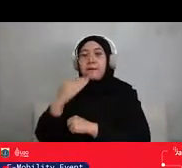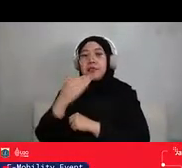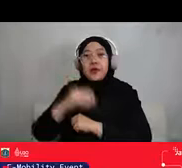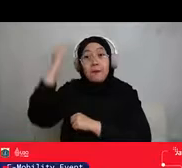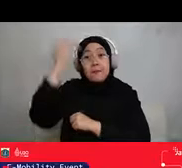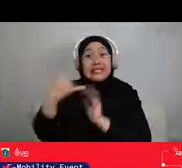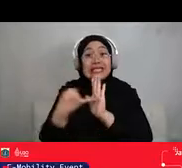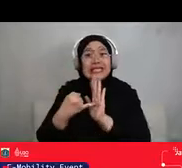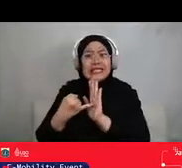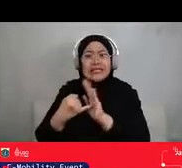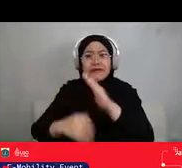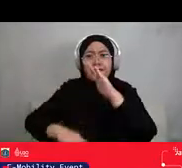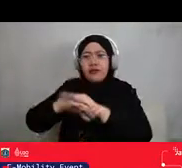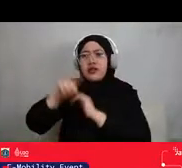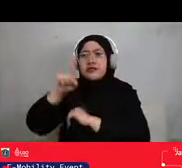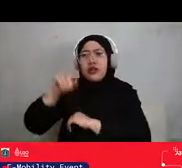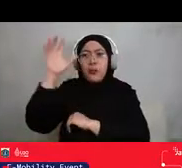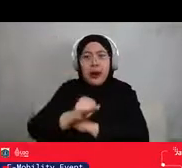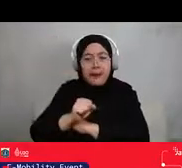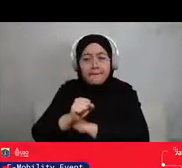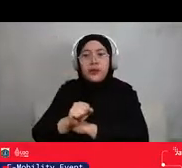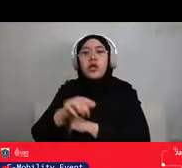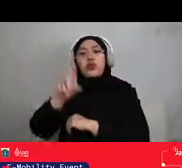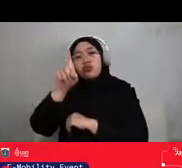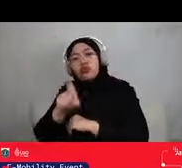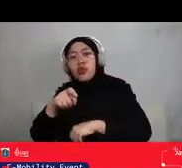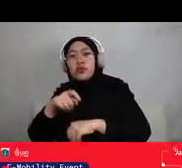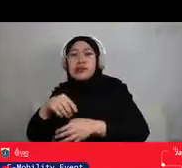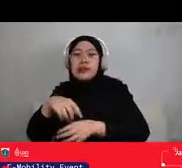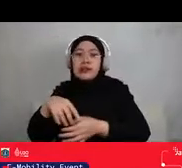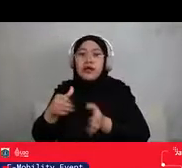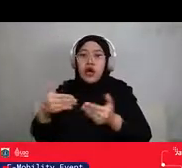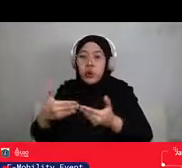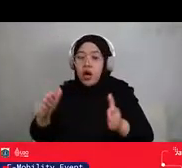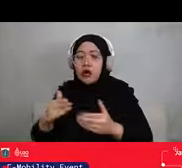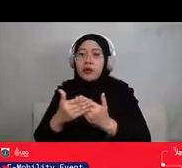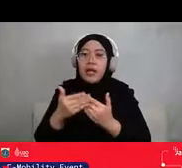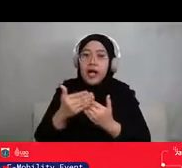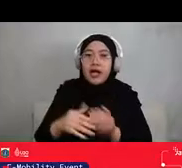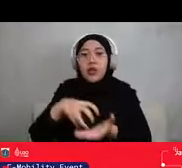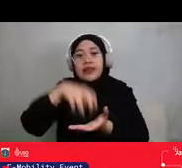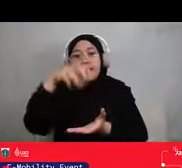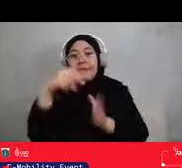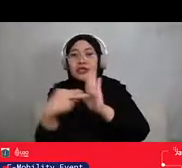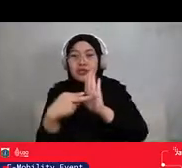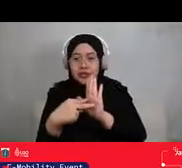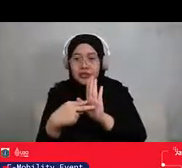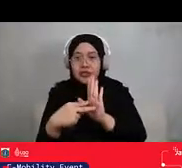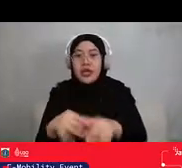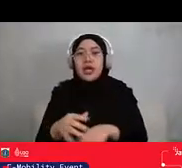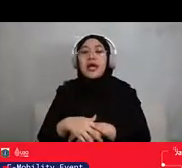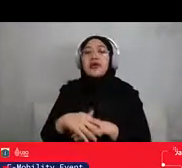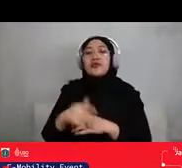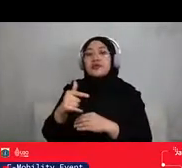maintenance space for almost all the electric buses. And therefore, the depot requirement is quite more than the diesel